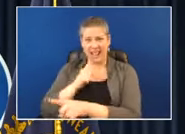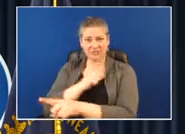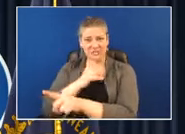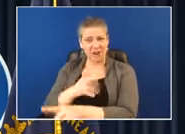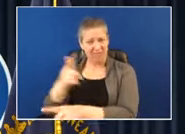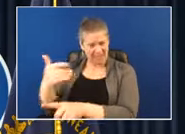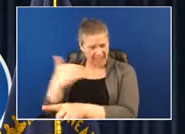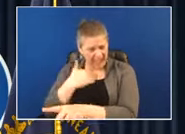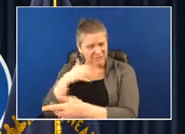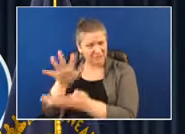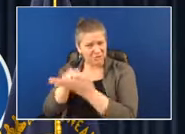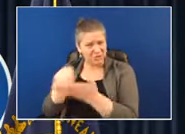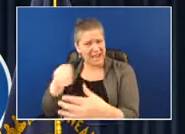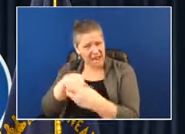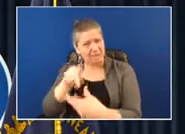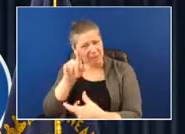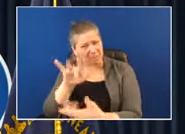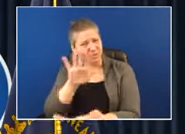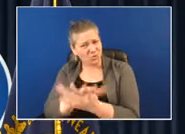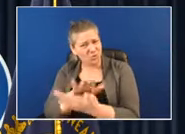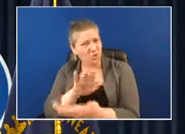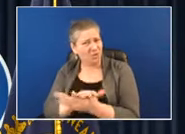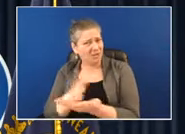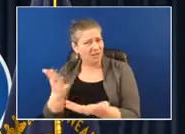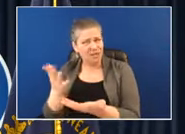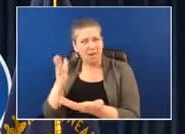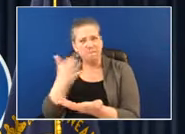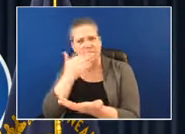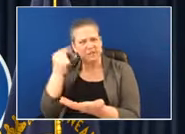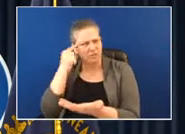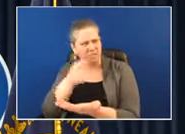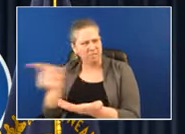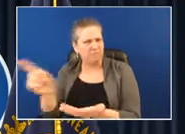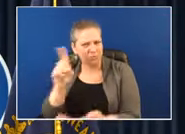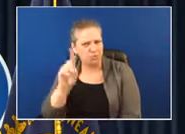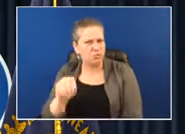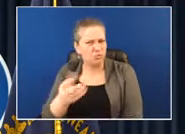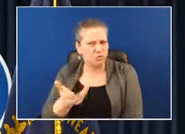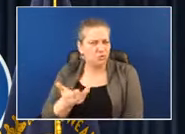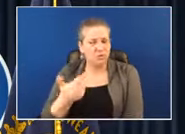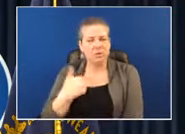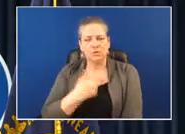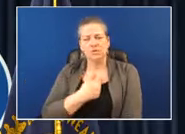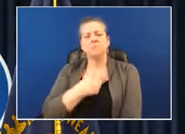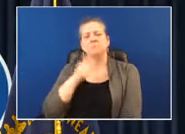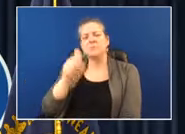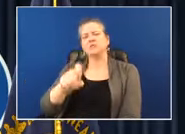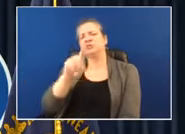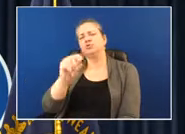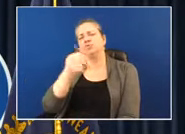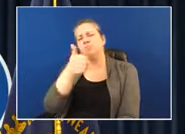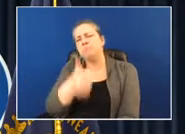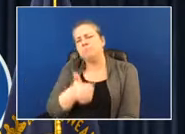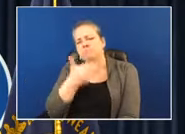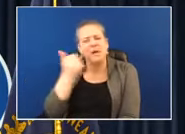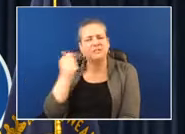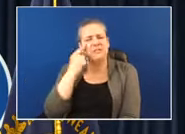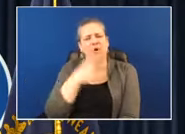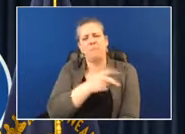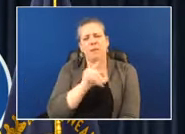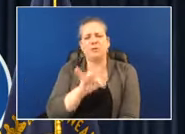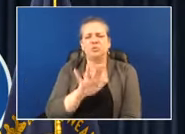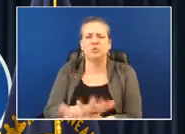doing the very best for them. It's time we do the very best for those public schools. So with